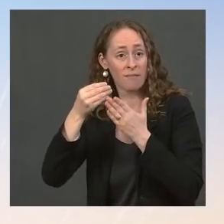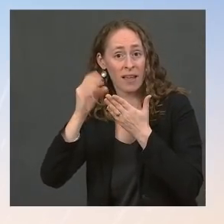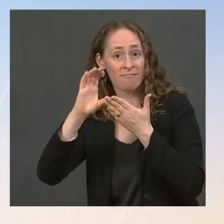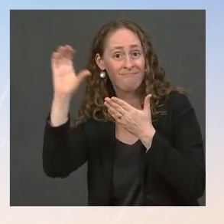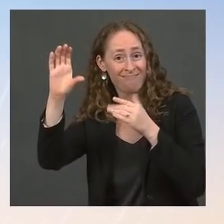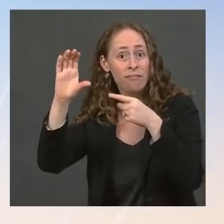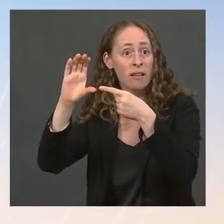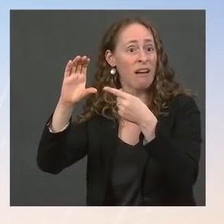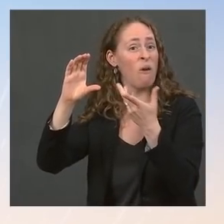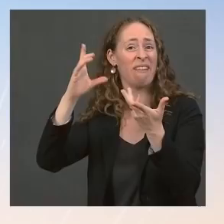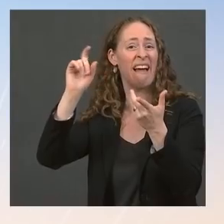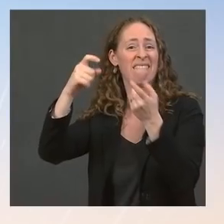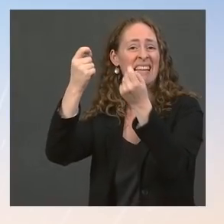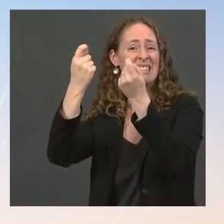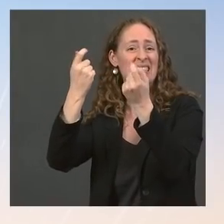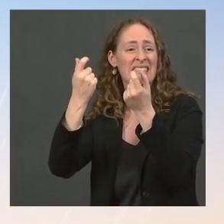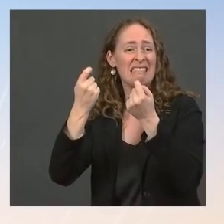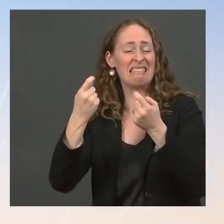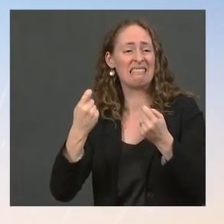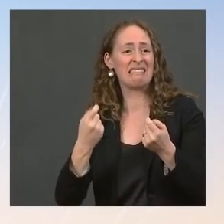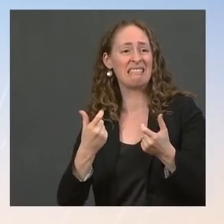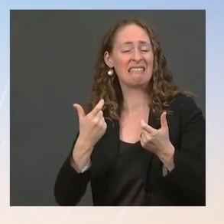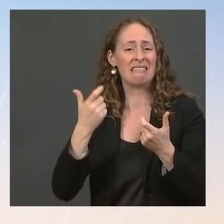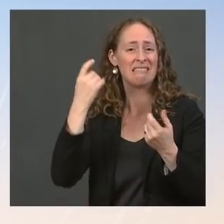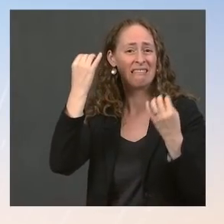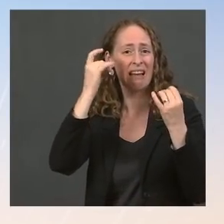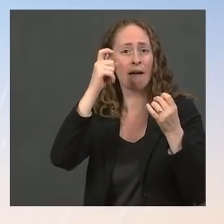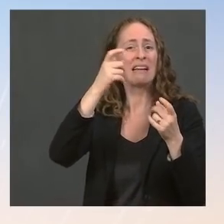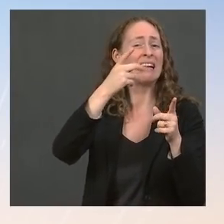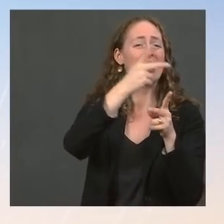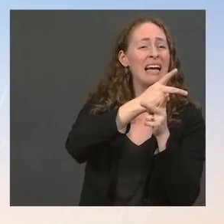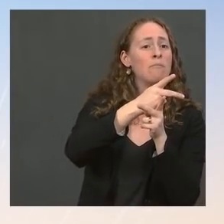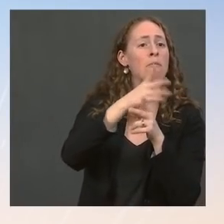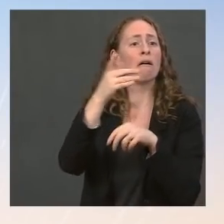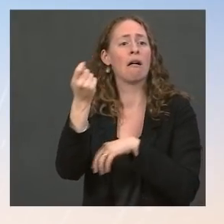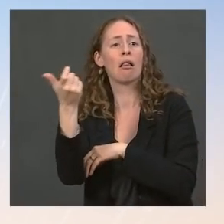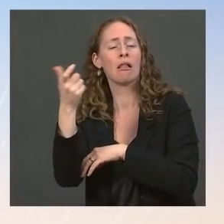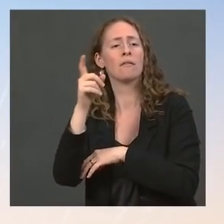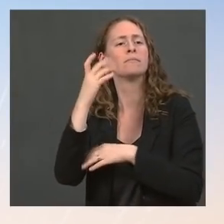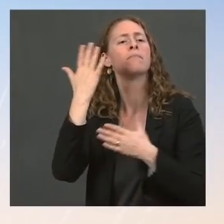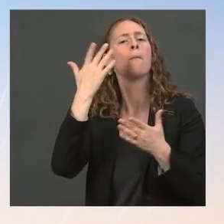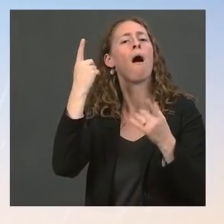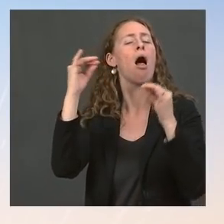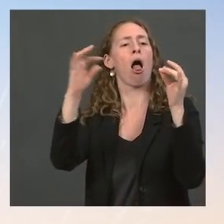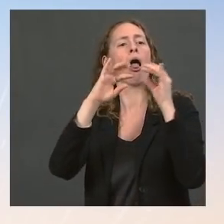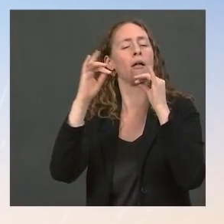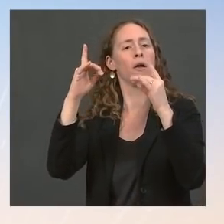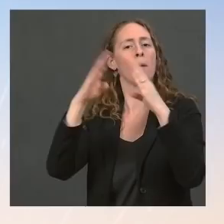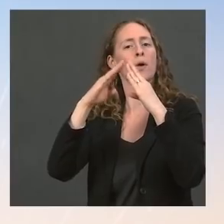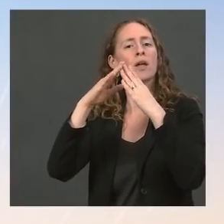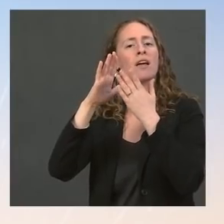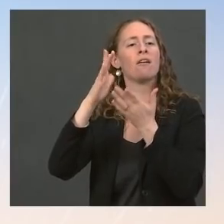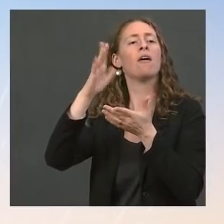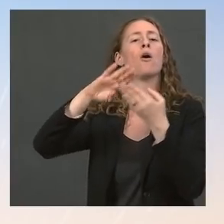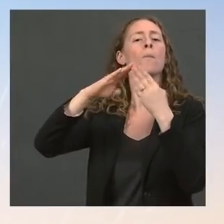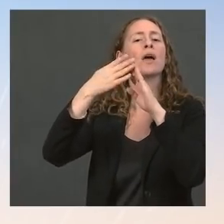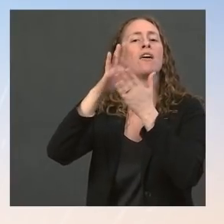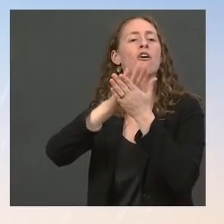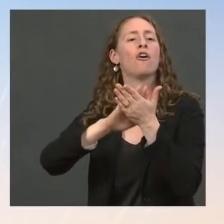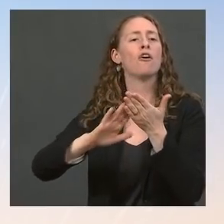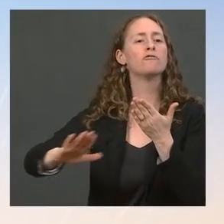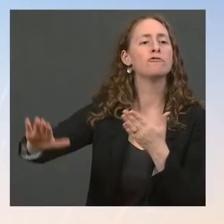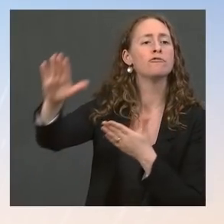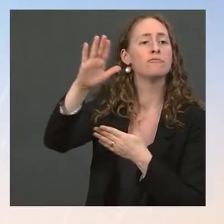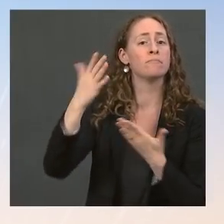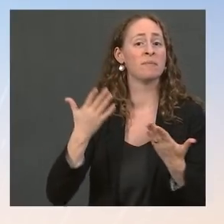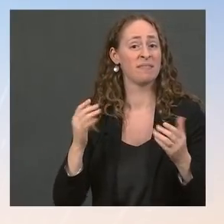are being looked at right now? One specific one there's been some talk about is community college. Is that an area that's being looked at? And